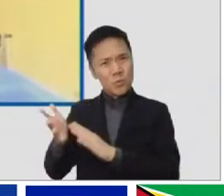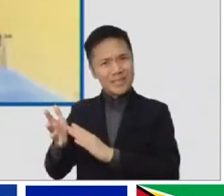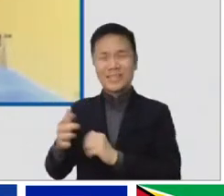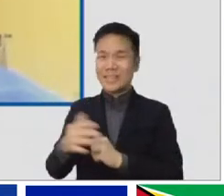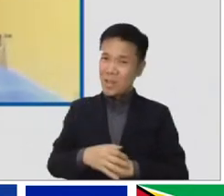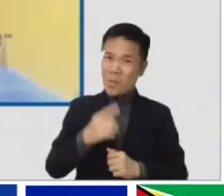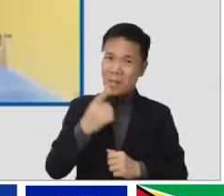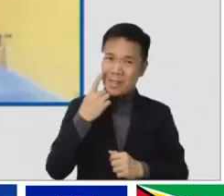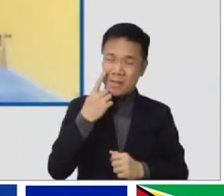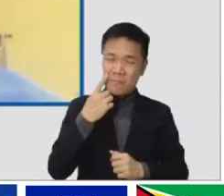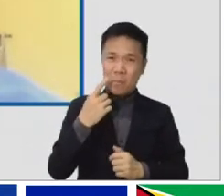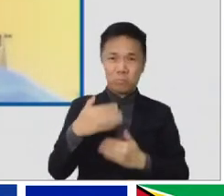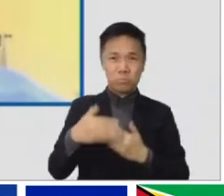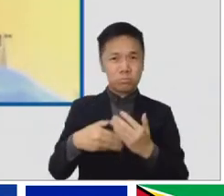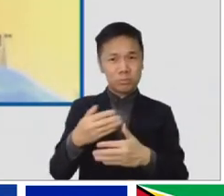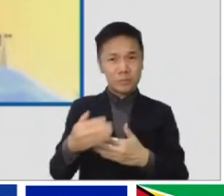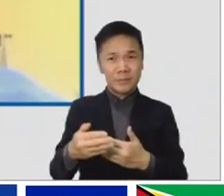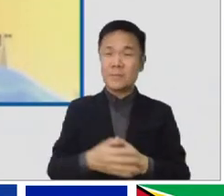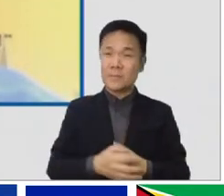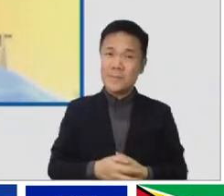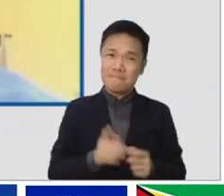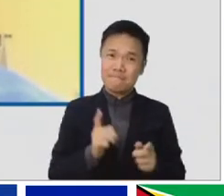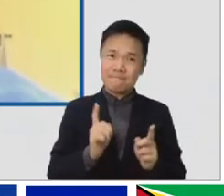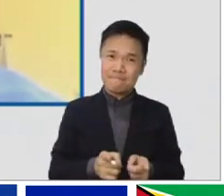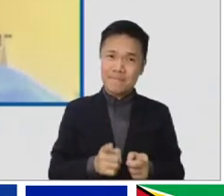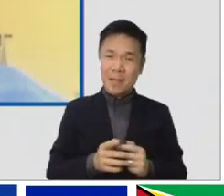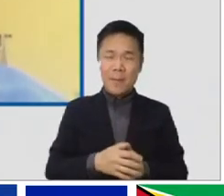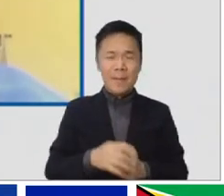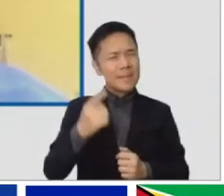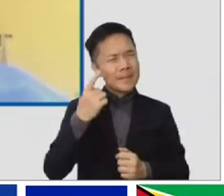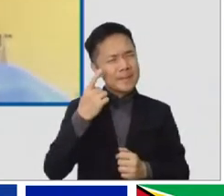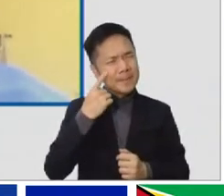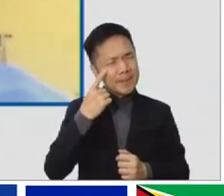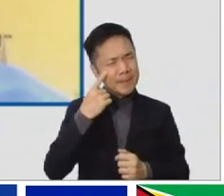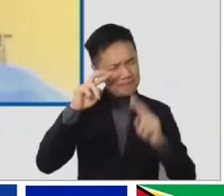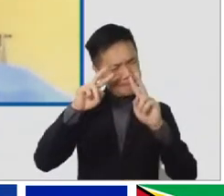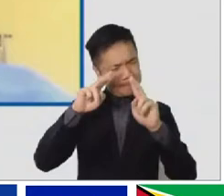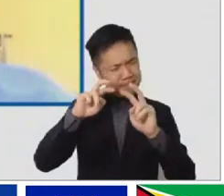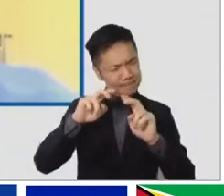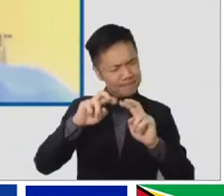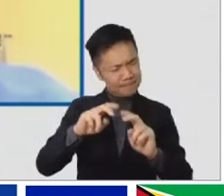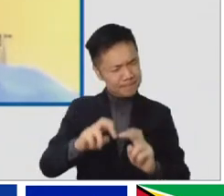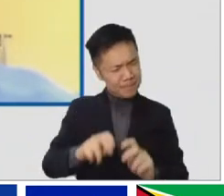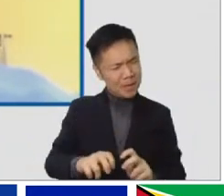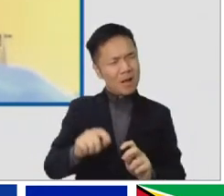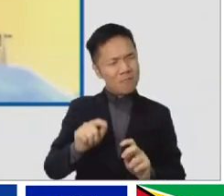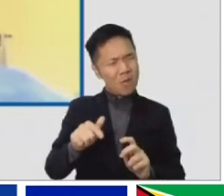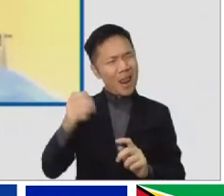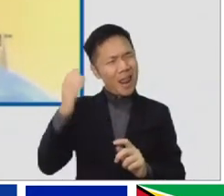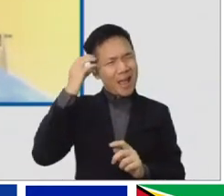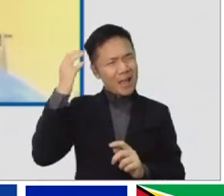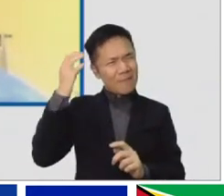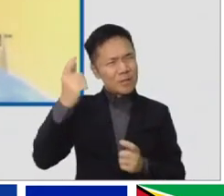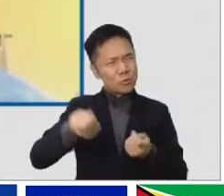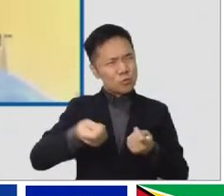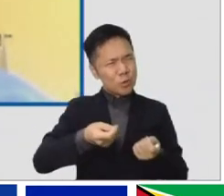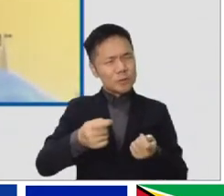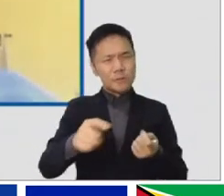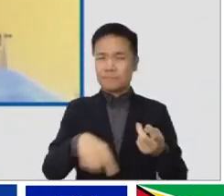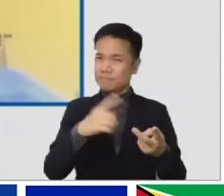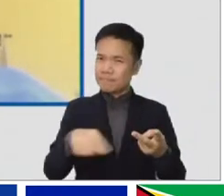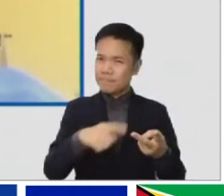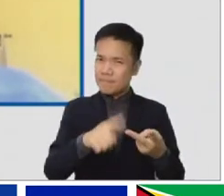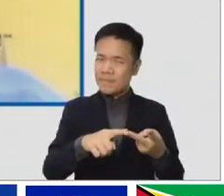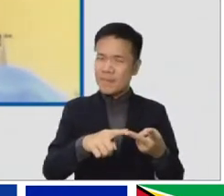which require a close look at our governance structures, our normative behaviours, our laws, our organisational